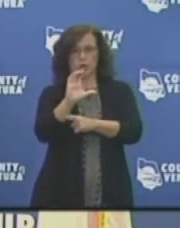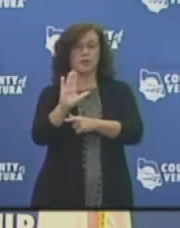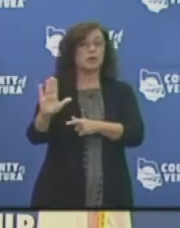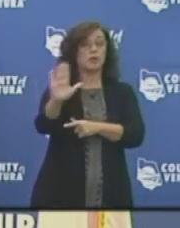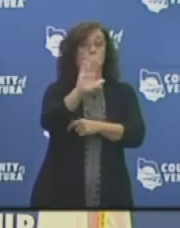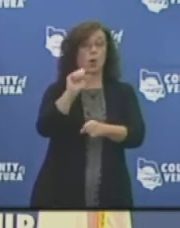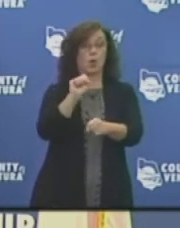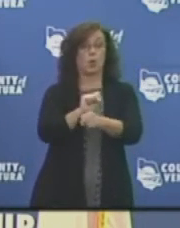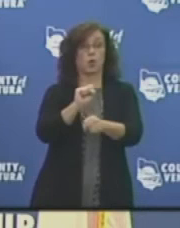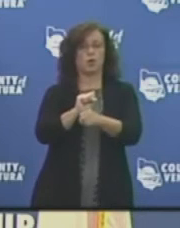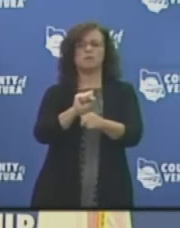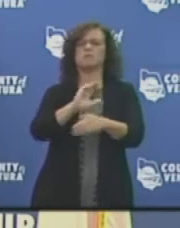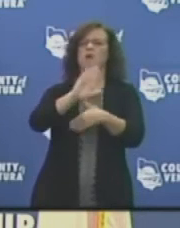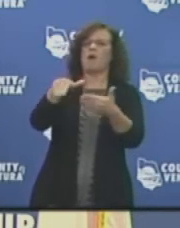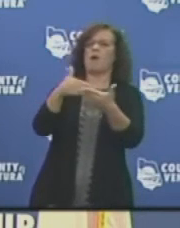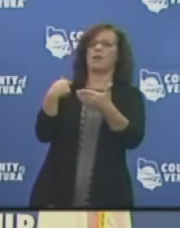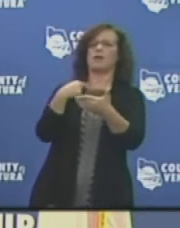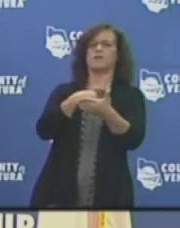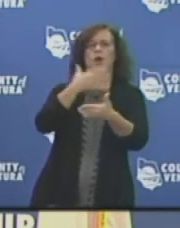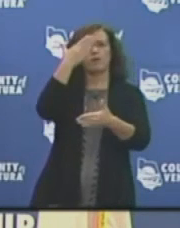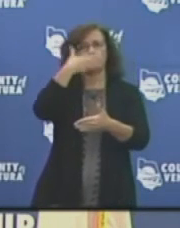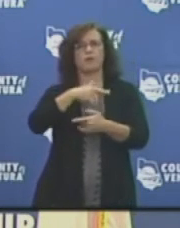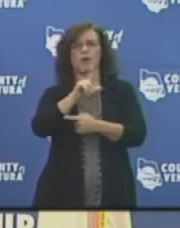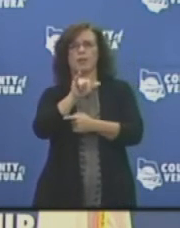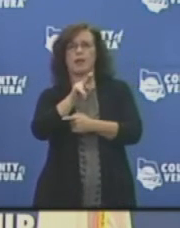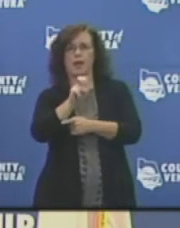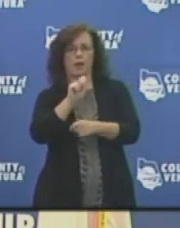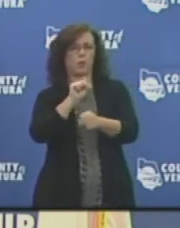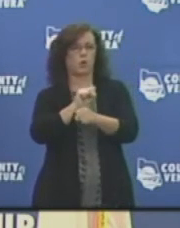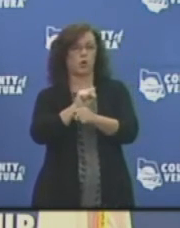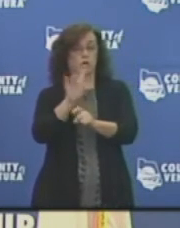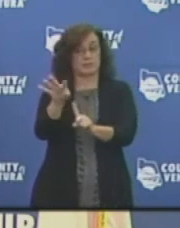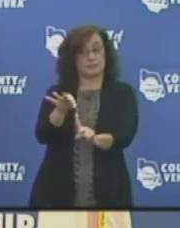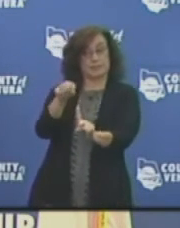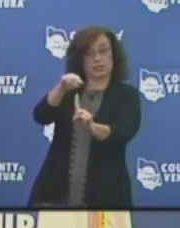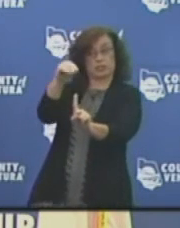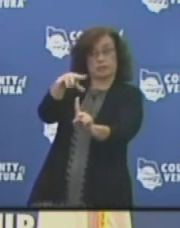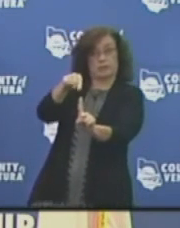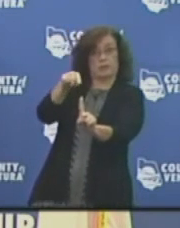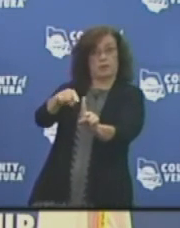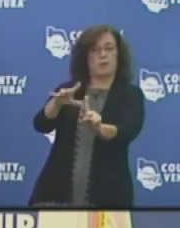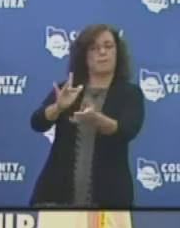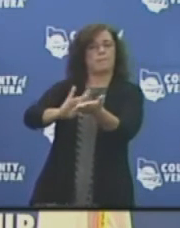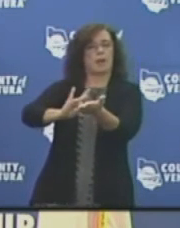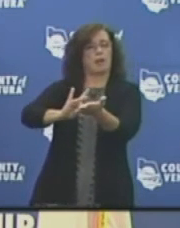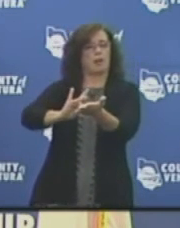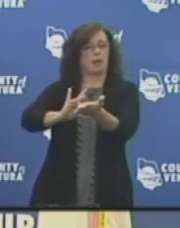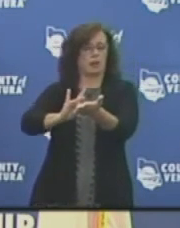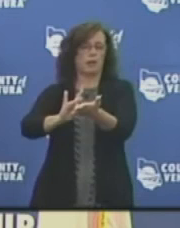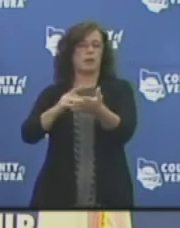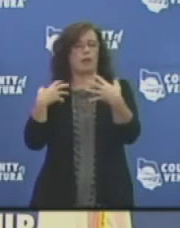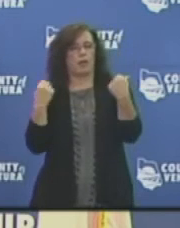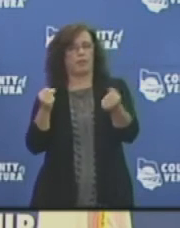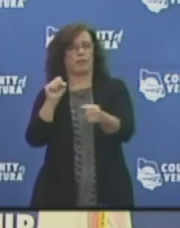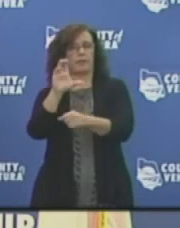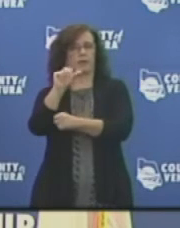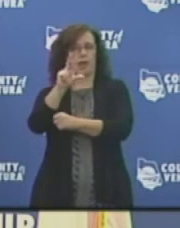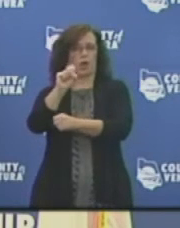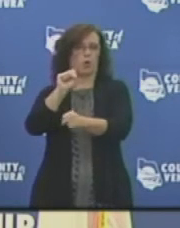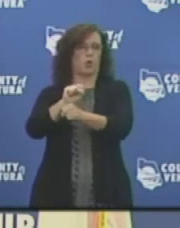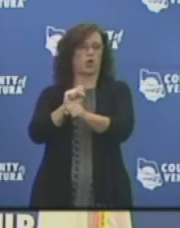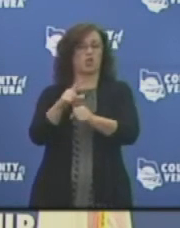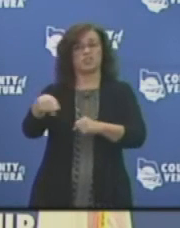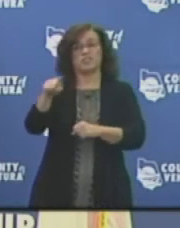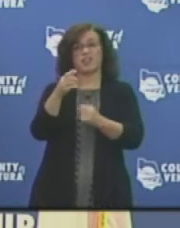our frontline workers, especially our medical workers who are putting themselves at risk every day to protect